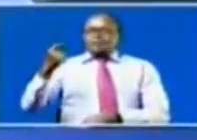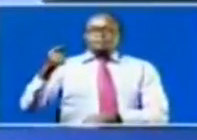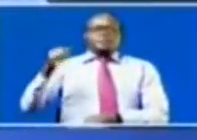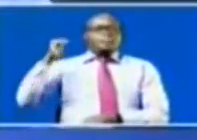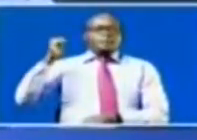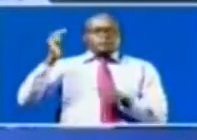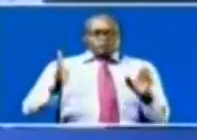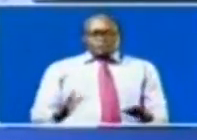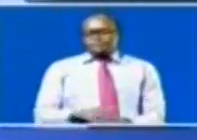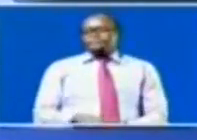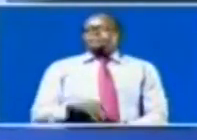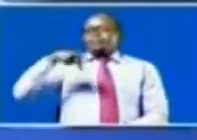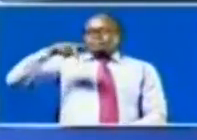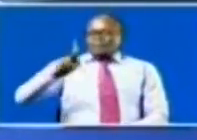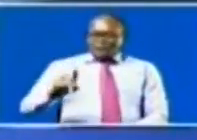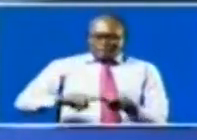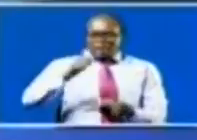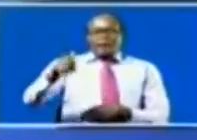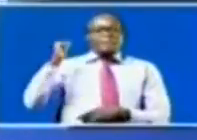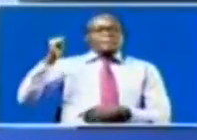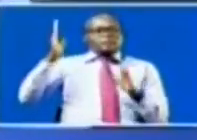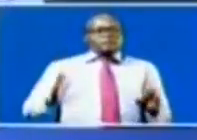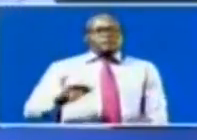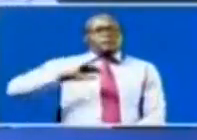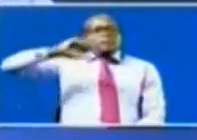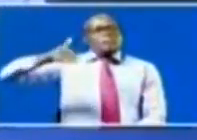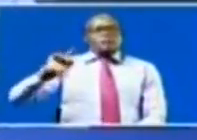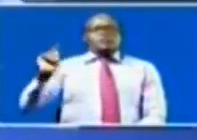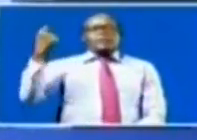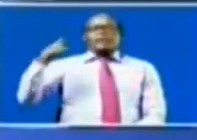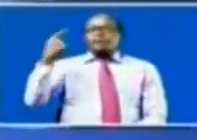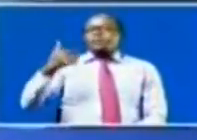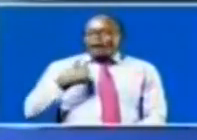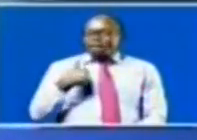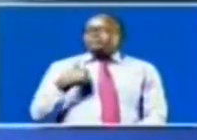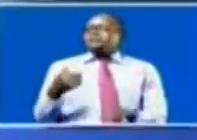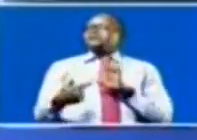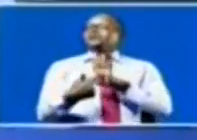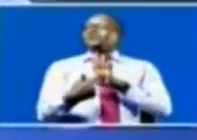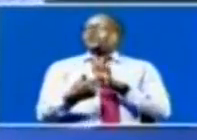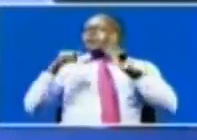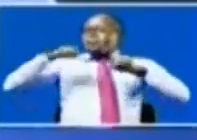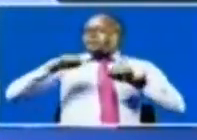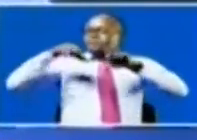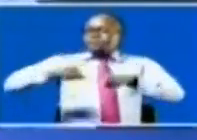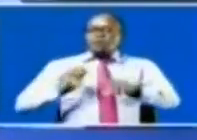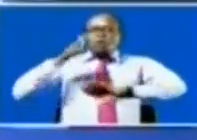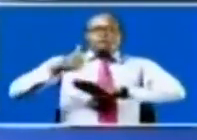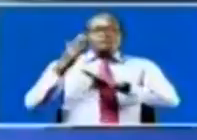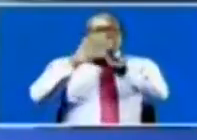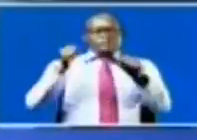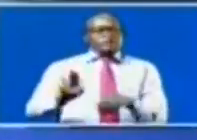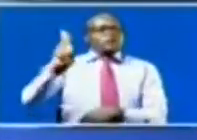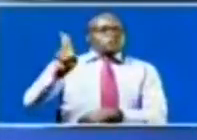Now, apart from Peter Kenneth, other politicians from Mount Kenya region and who have been touted as possible successors to President